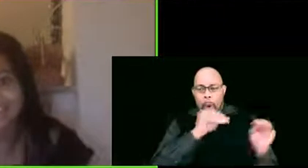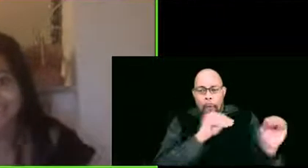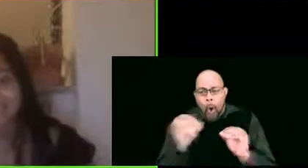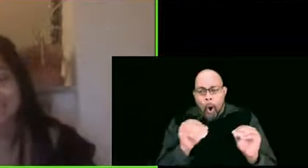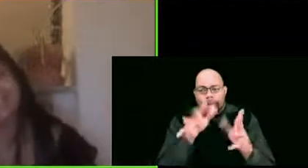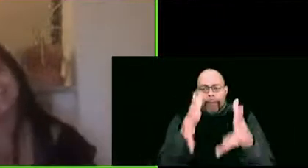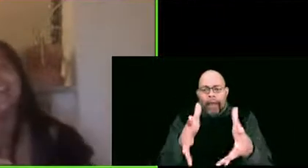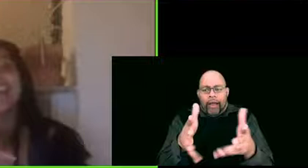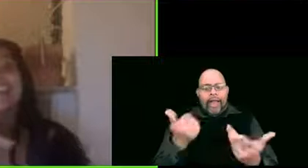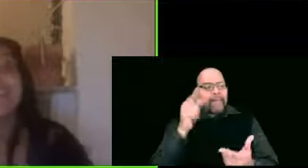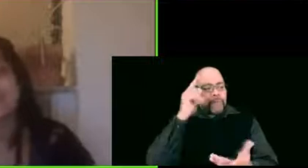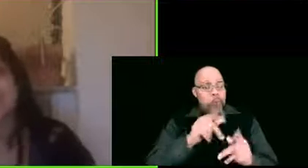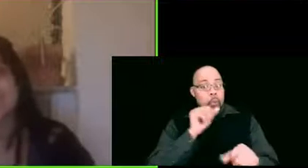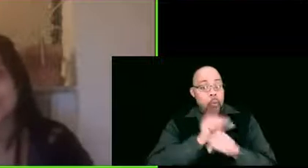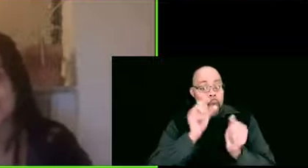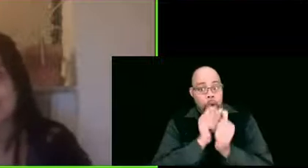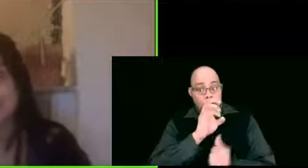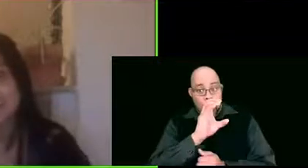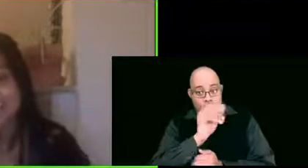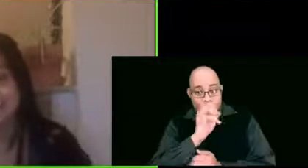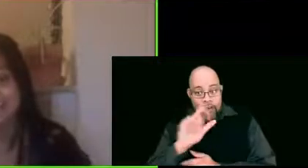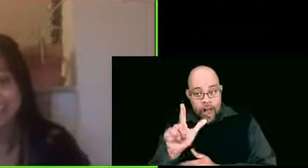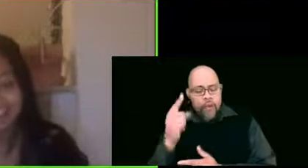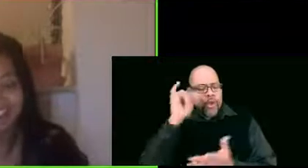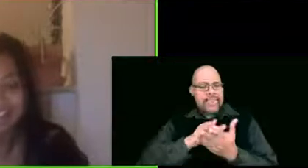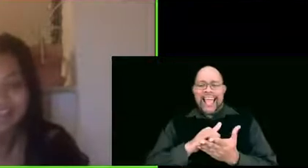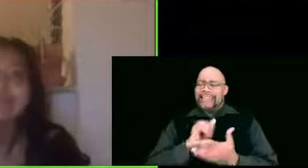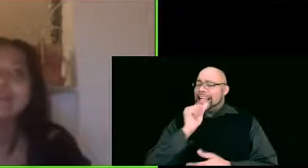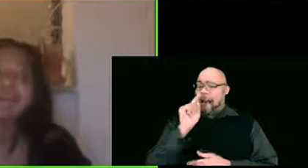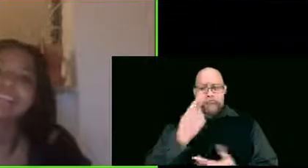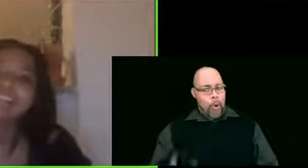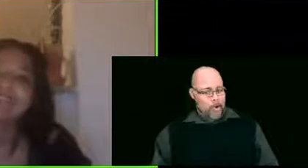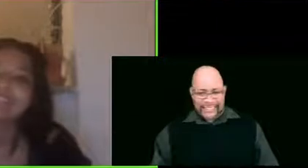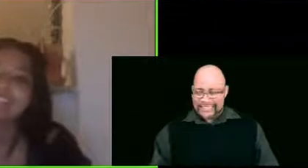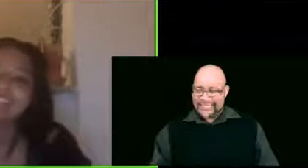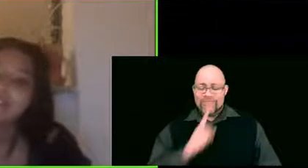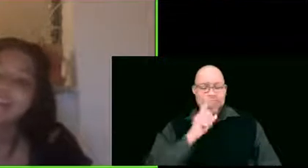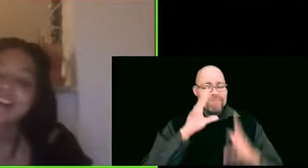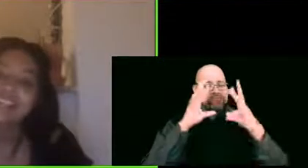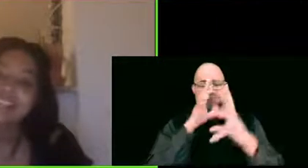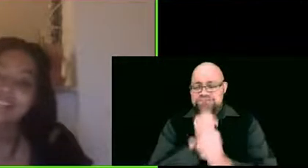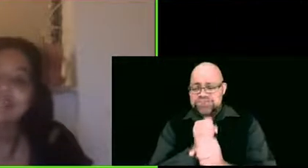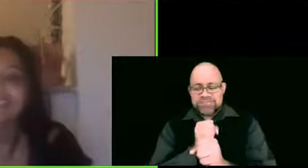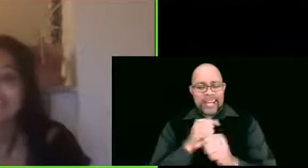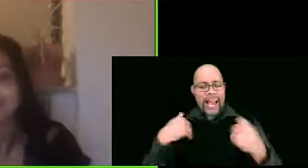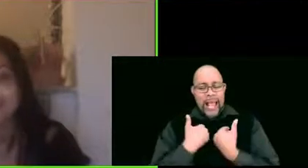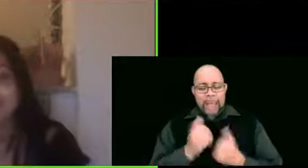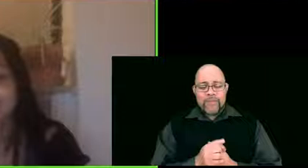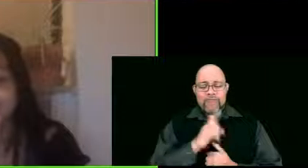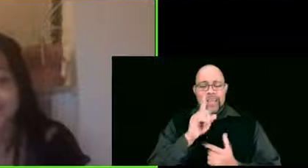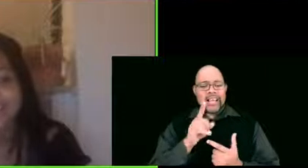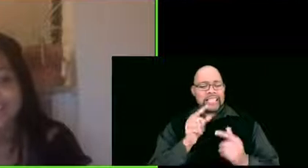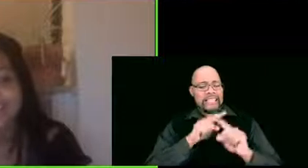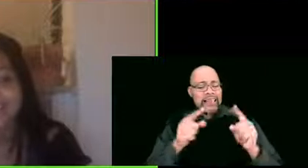so stationary. But I think anyone who's worked with corals know that they are in no way boring. They're the most fascinating species